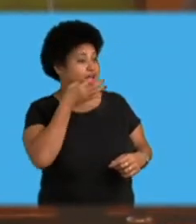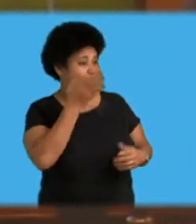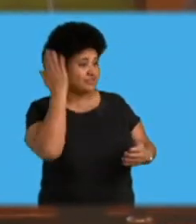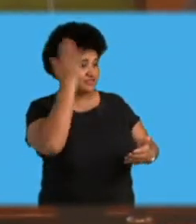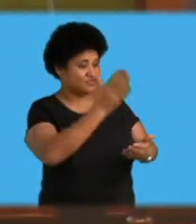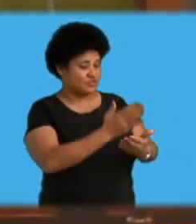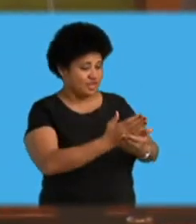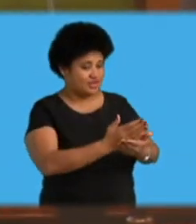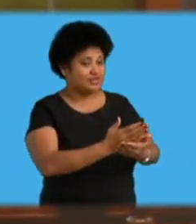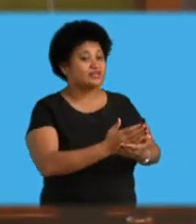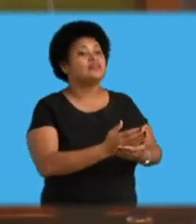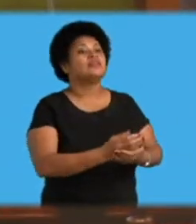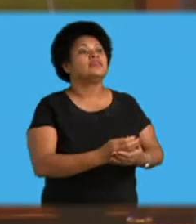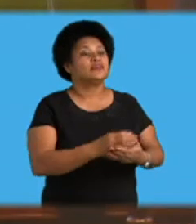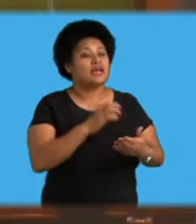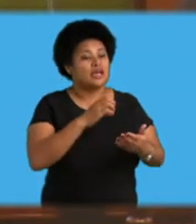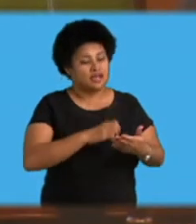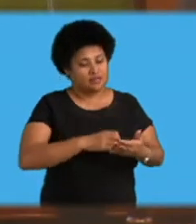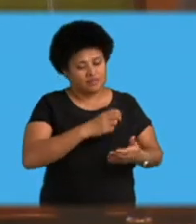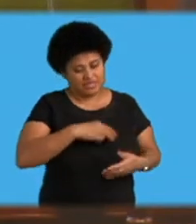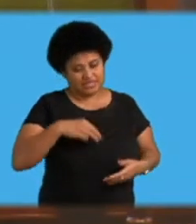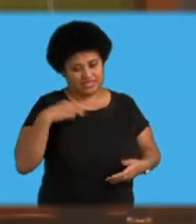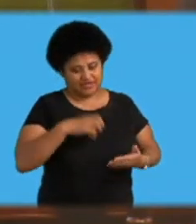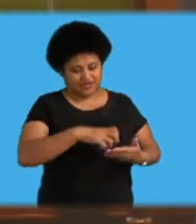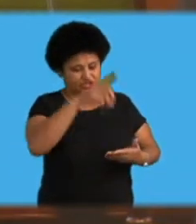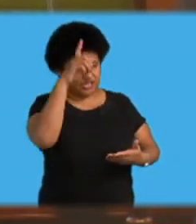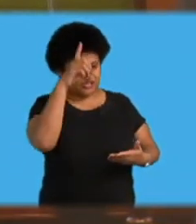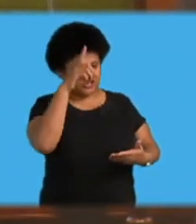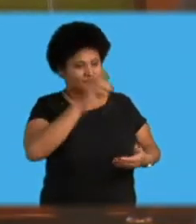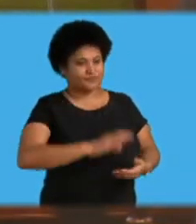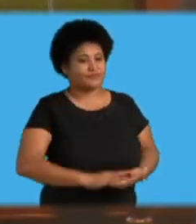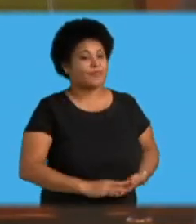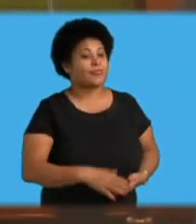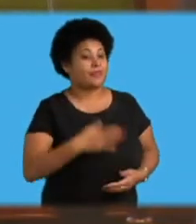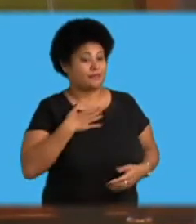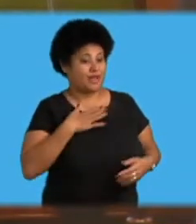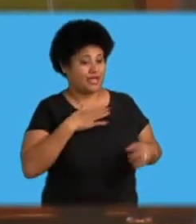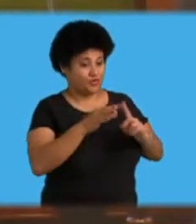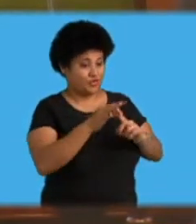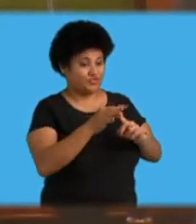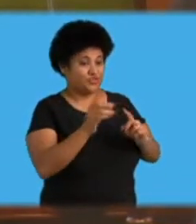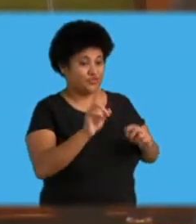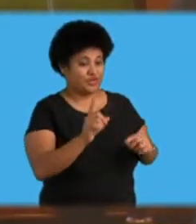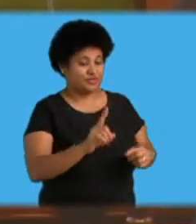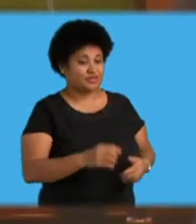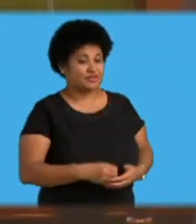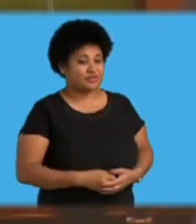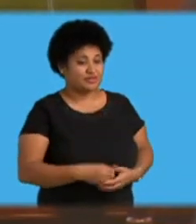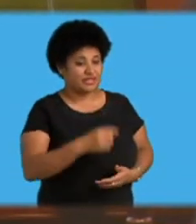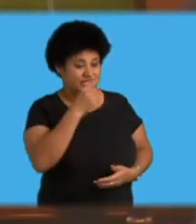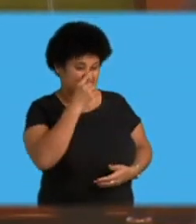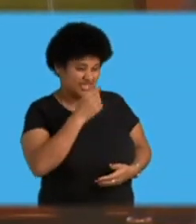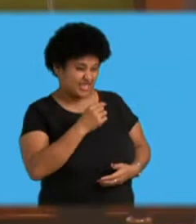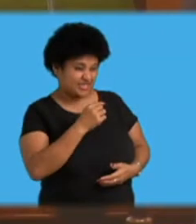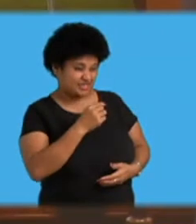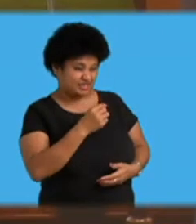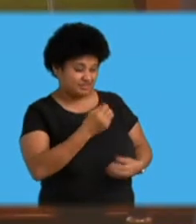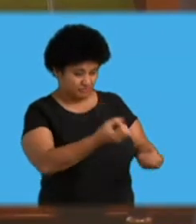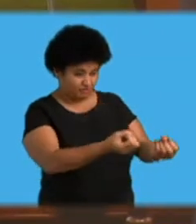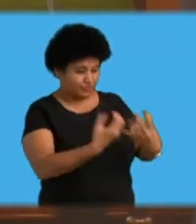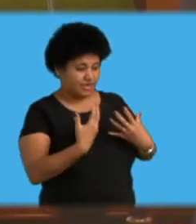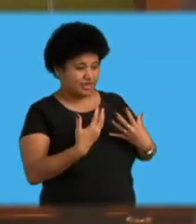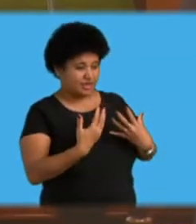for Education, Heritage and Arts. And the question is, can the Minister